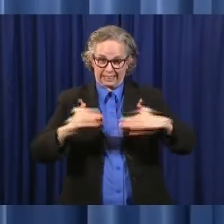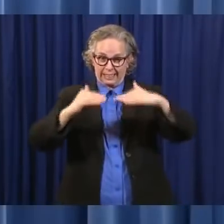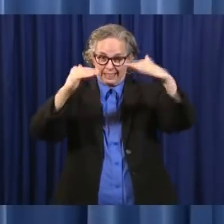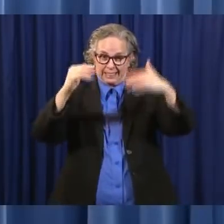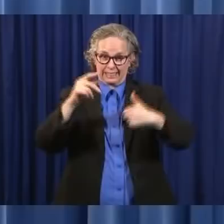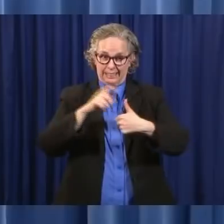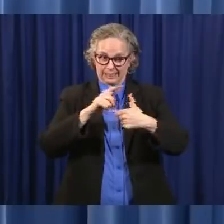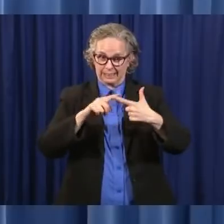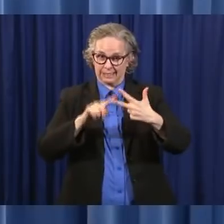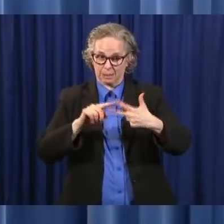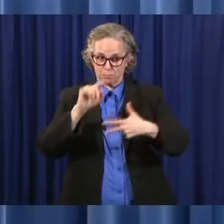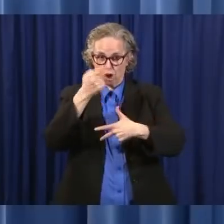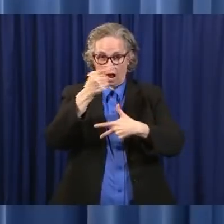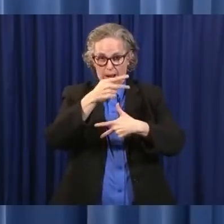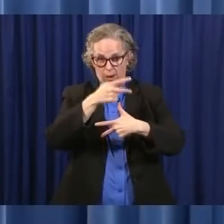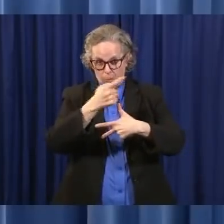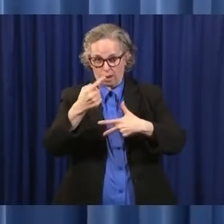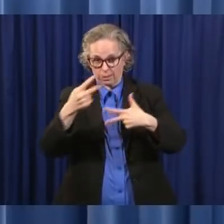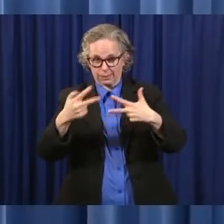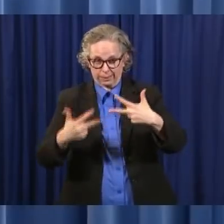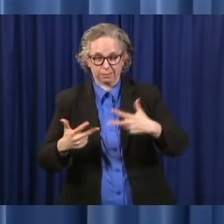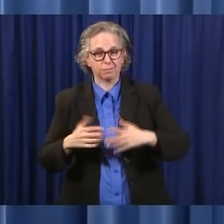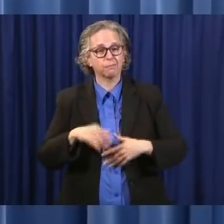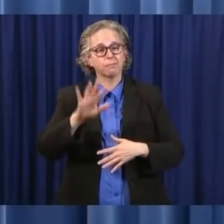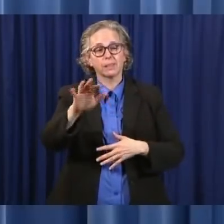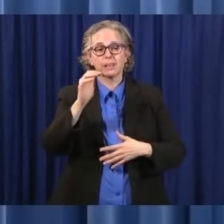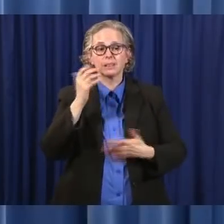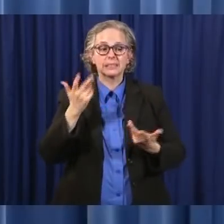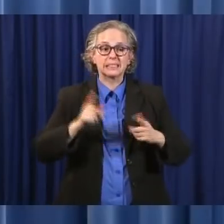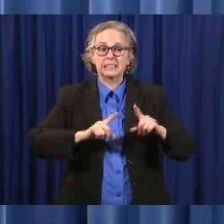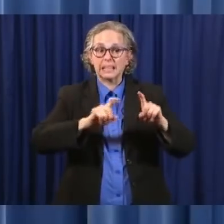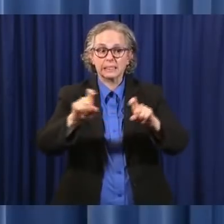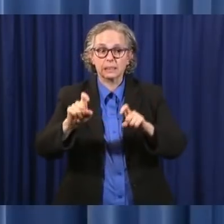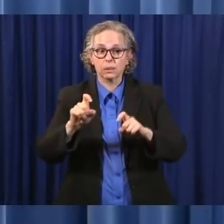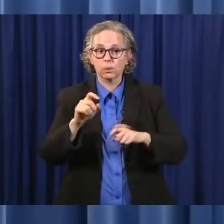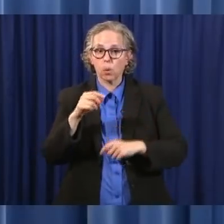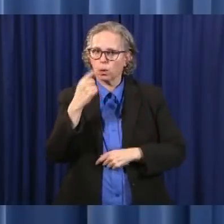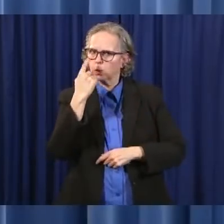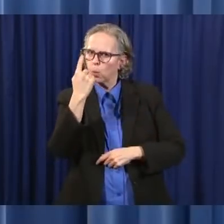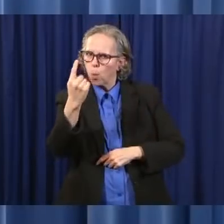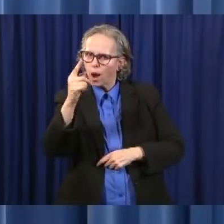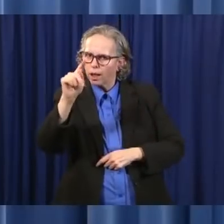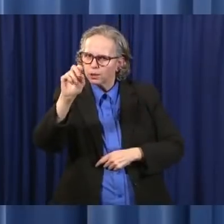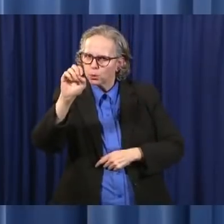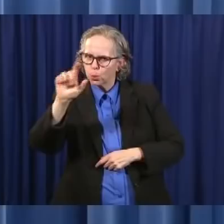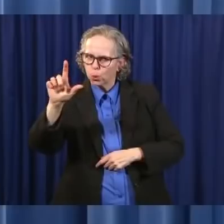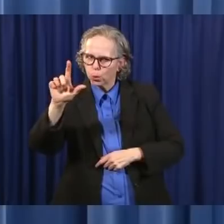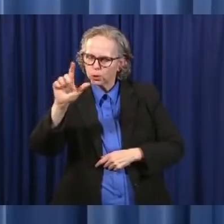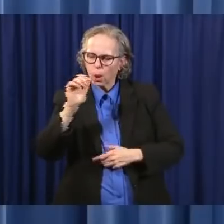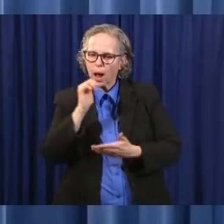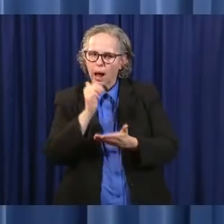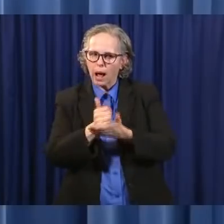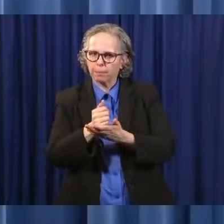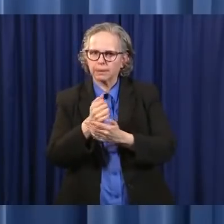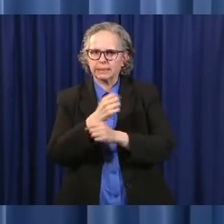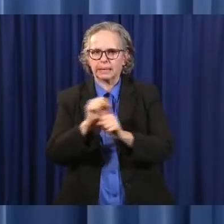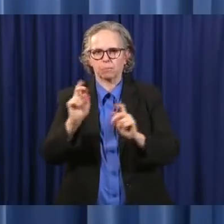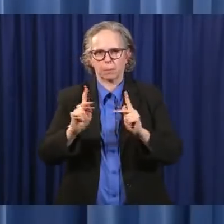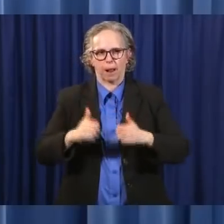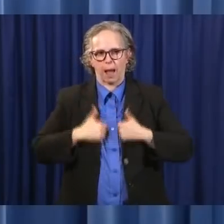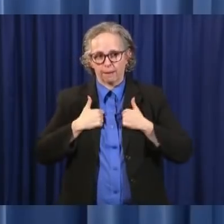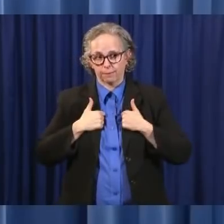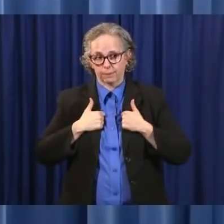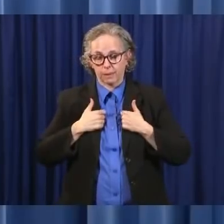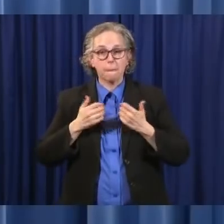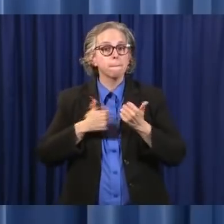have, and testing is certainly one of those tools to save lives, to stop the spread. Spread is the key. And